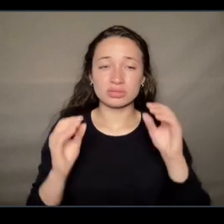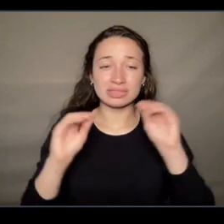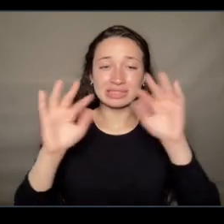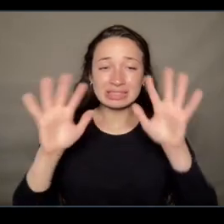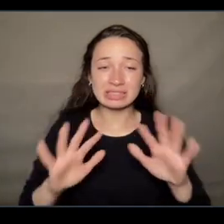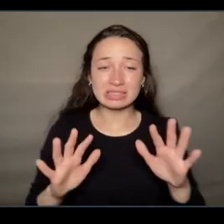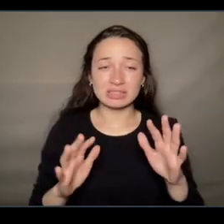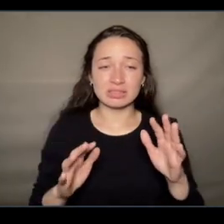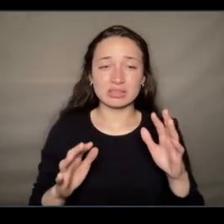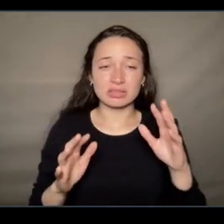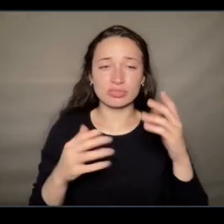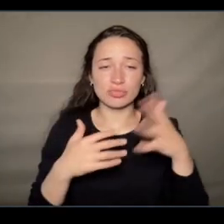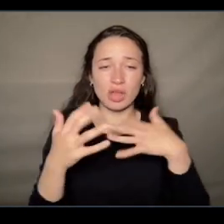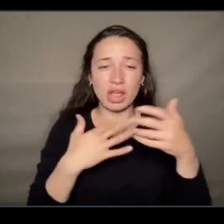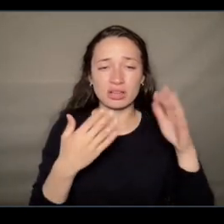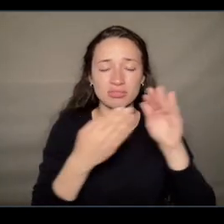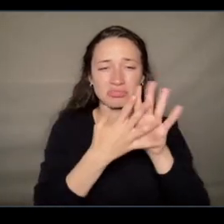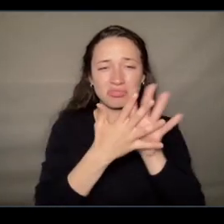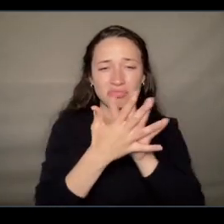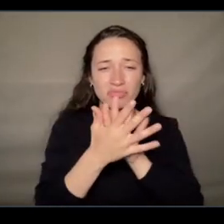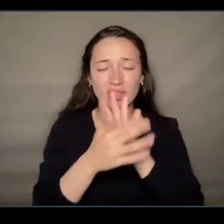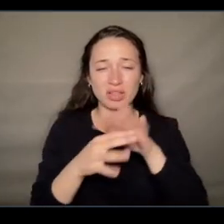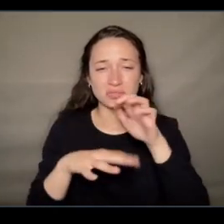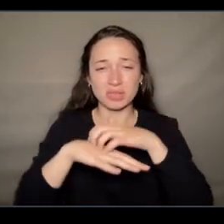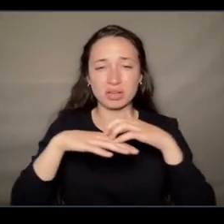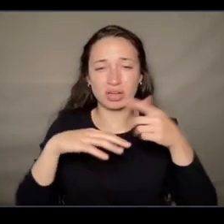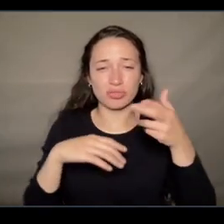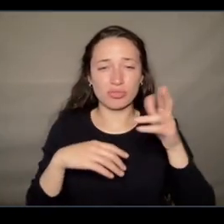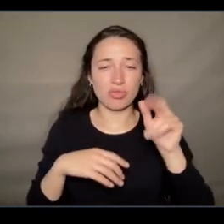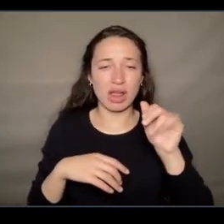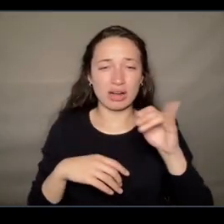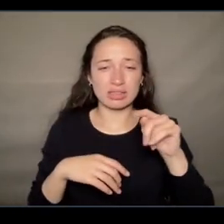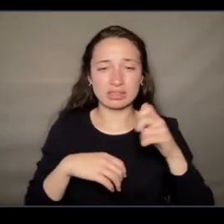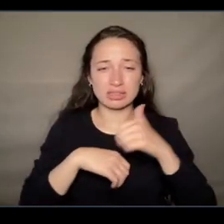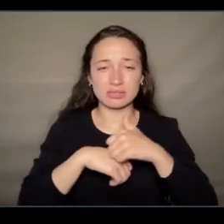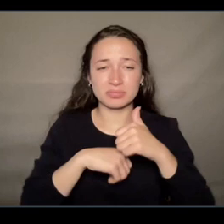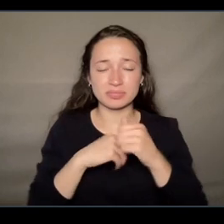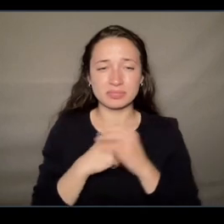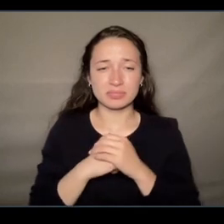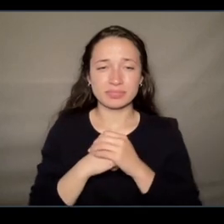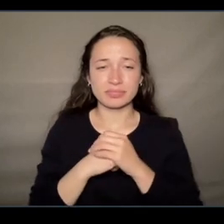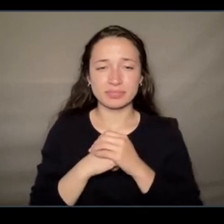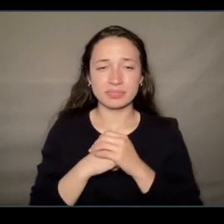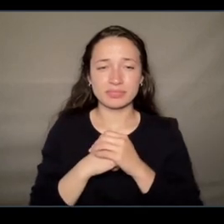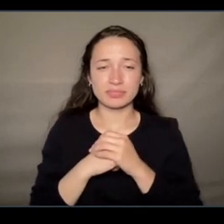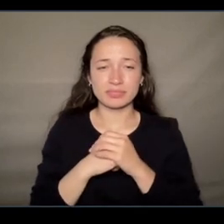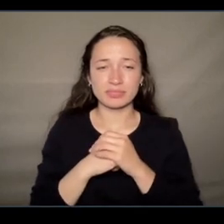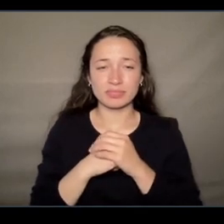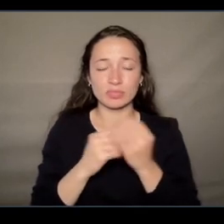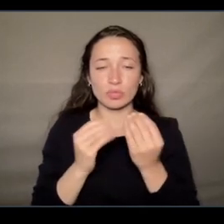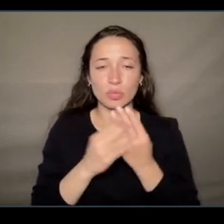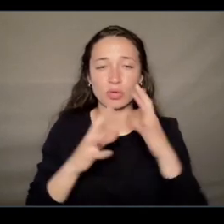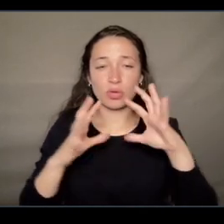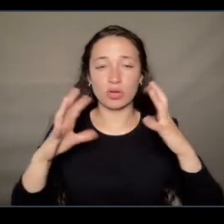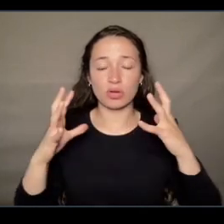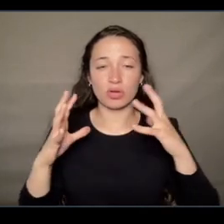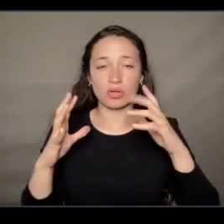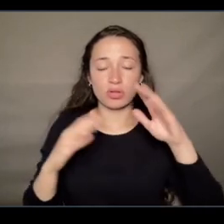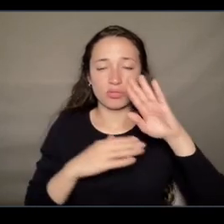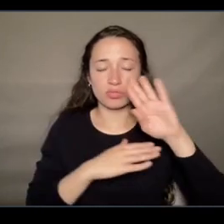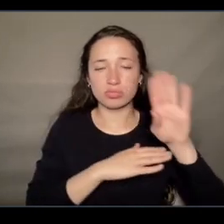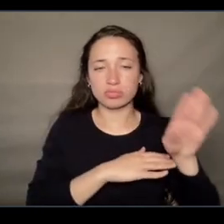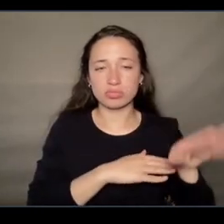Seasonless. Lichens, blue-gray scales on speckled granite. The world grew